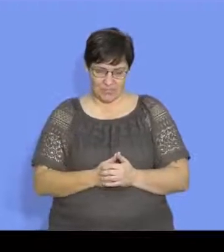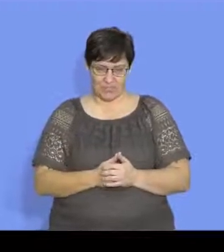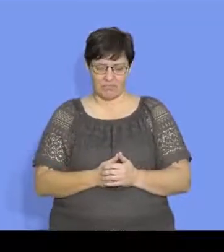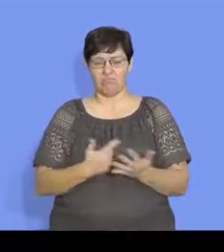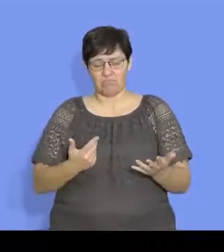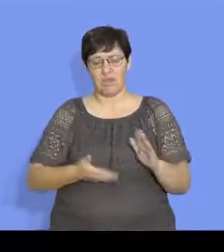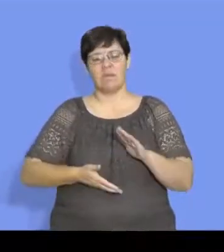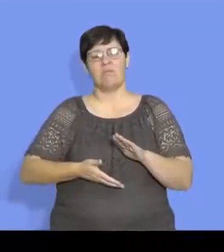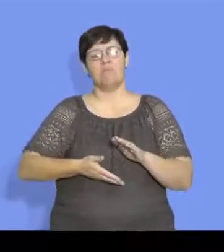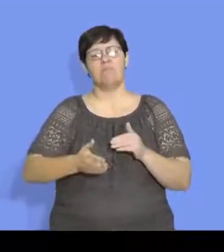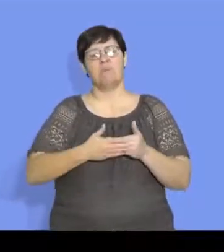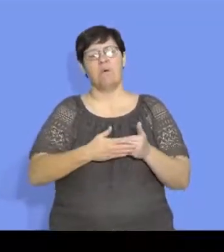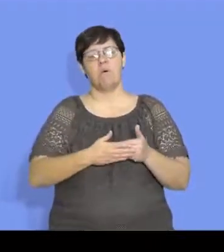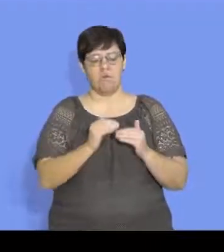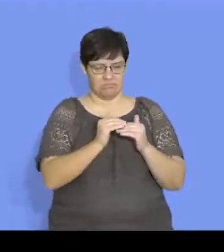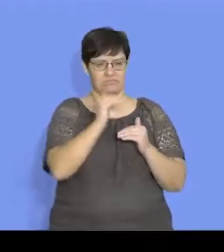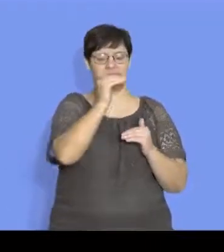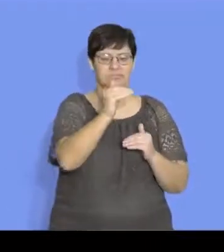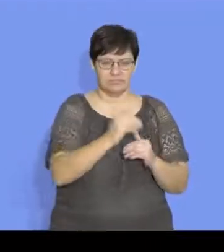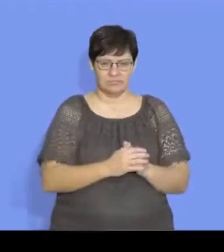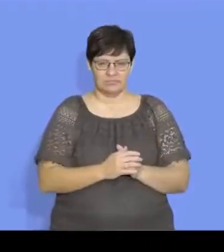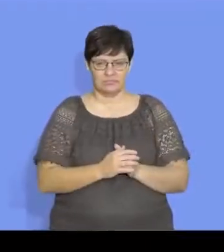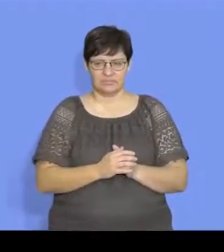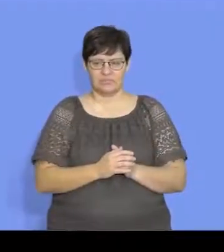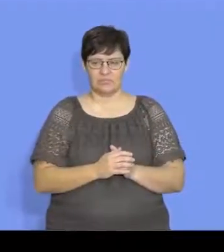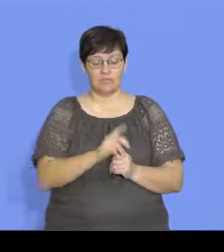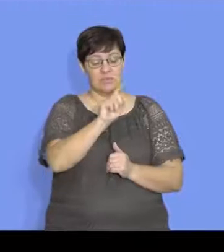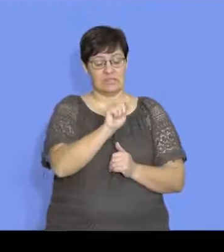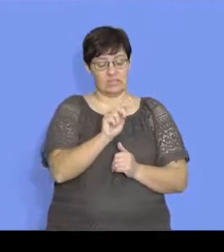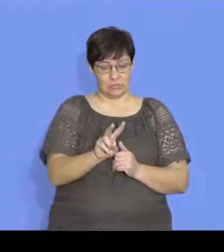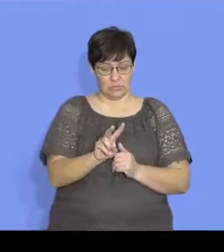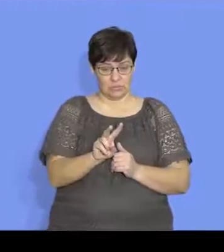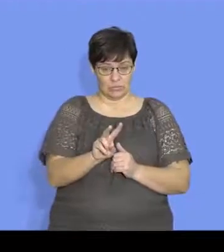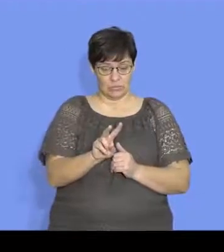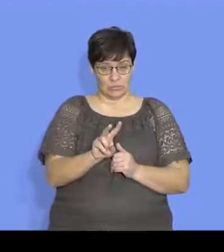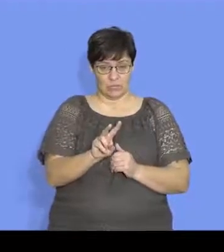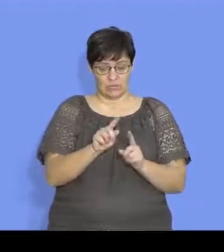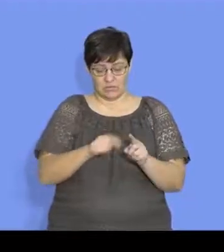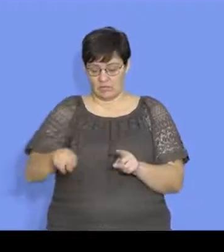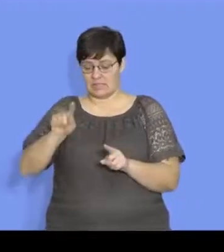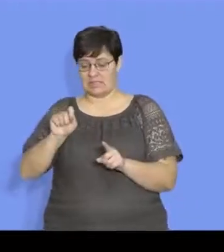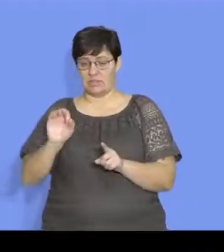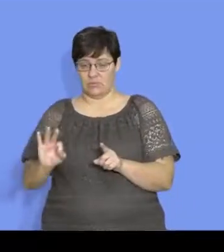further distance, I went from T2 on the graph to T3.